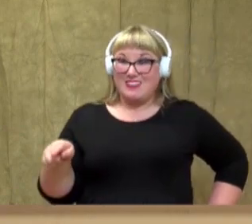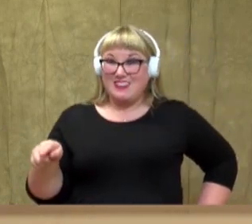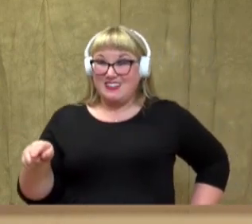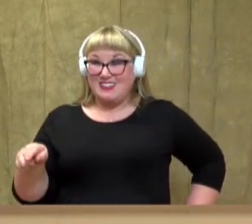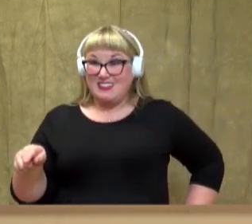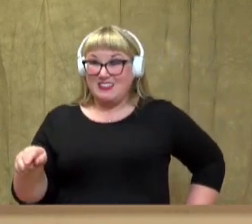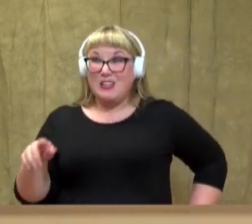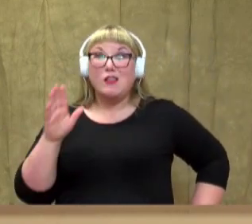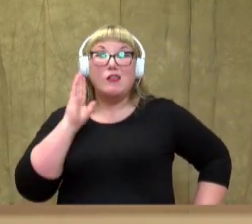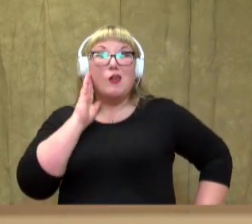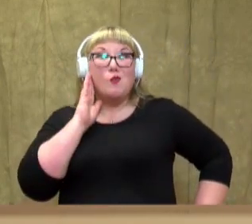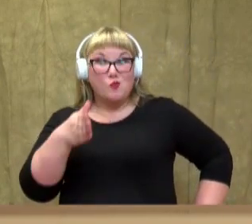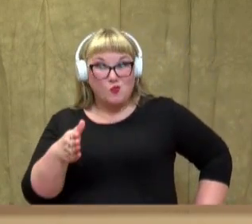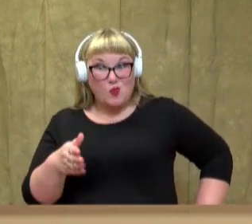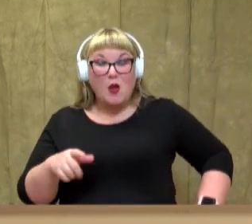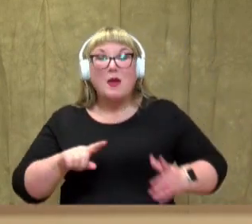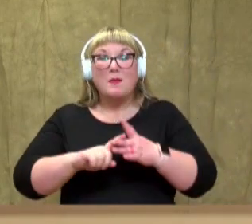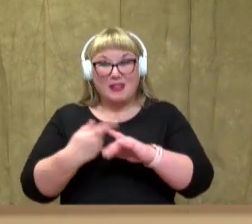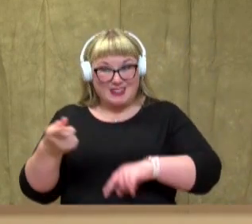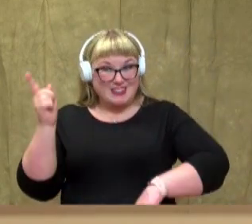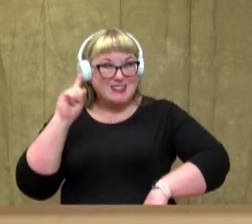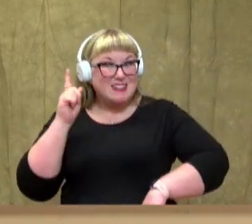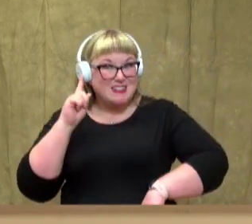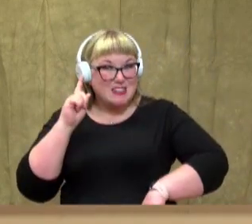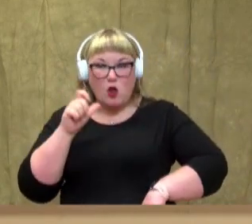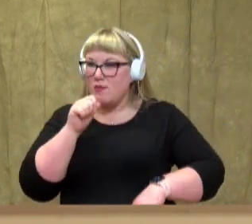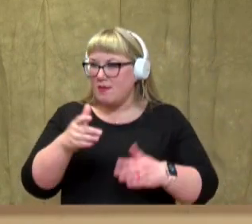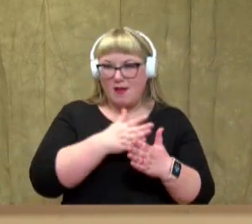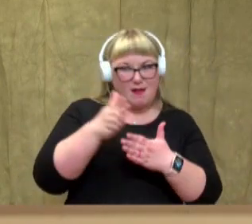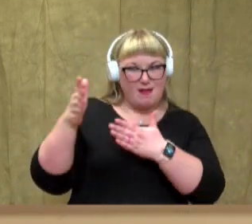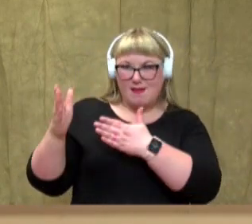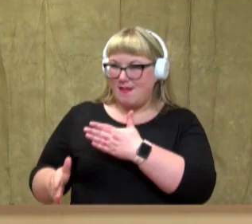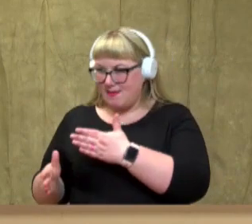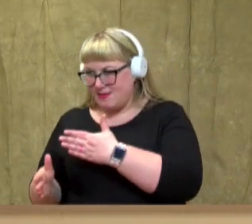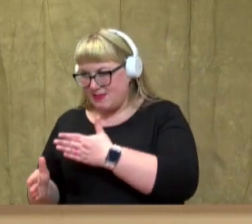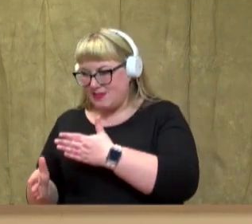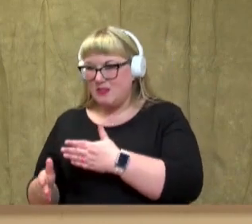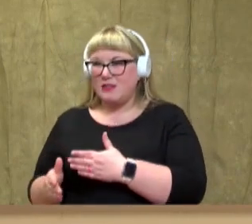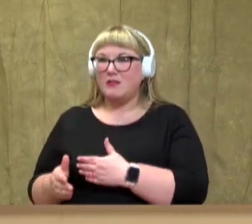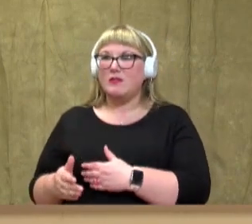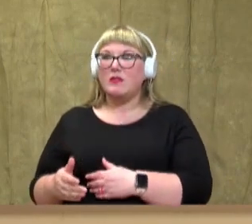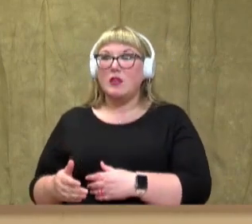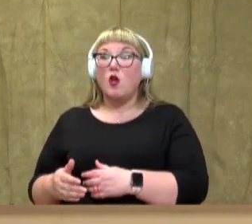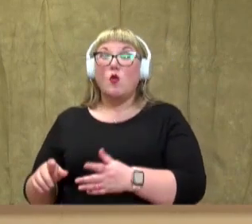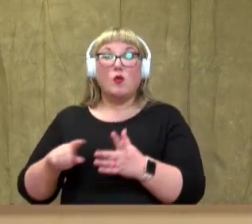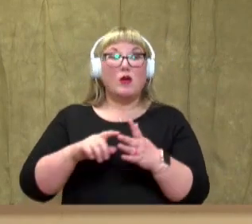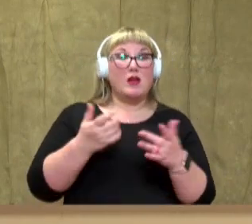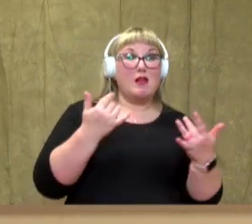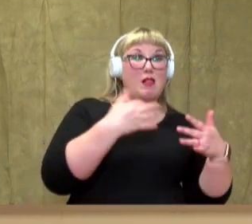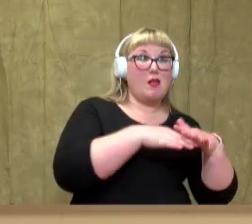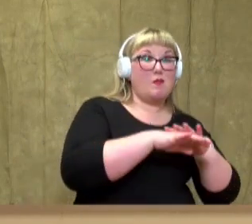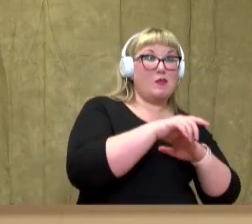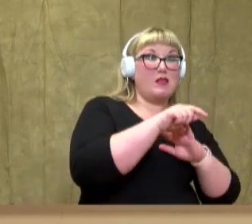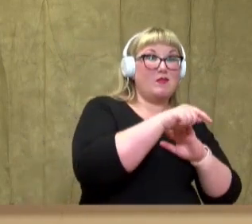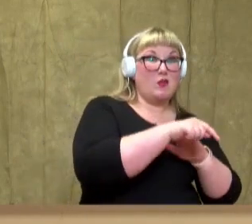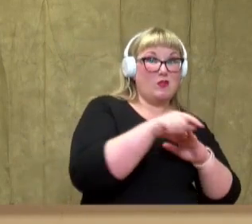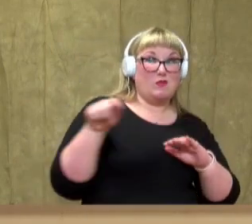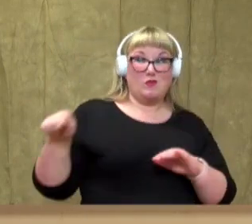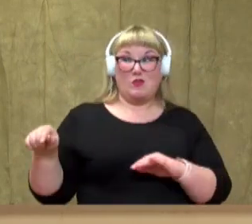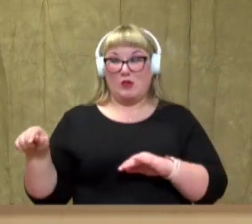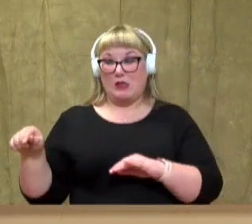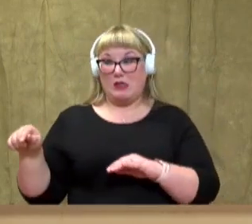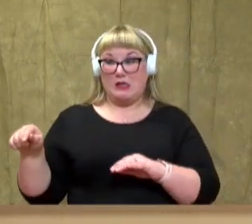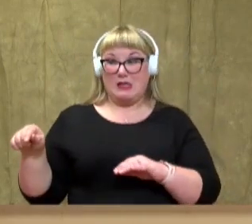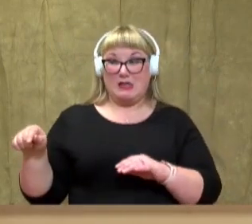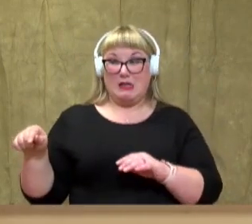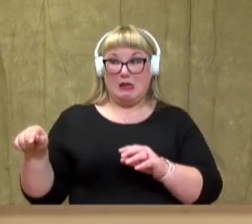are going to go at the beginning of the word rather than the end. So we're going to have to start blending from here and add our digraph onto